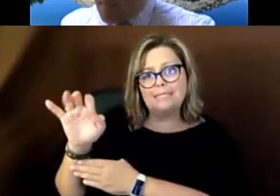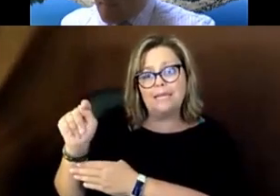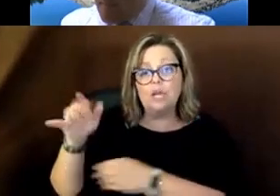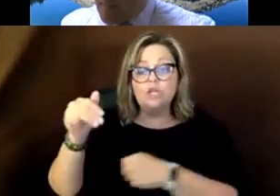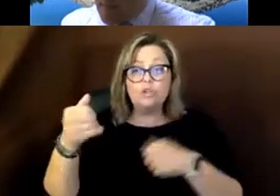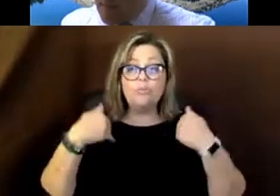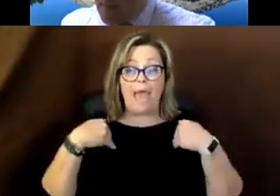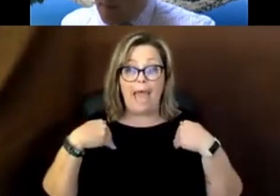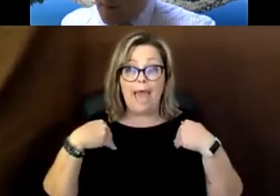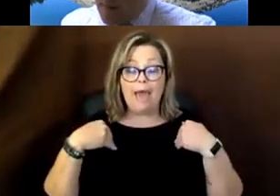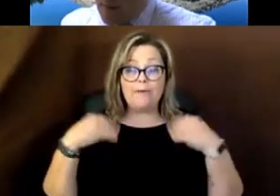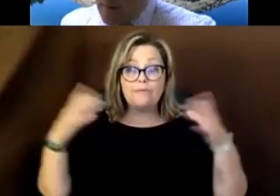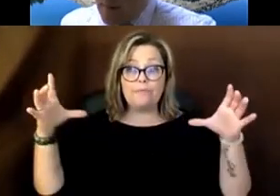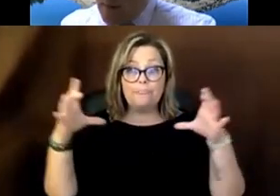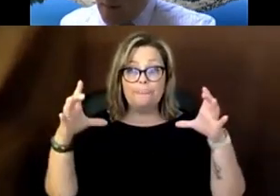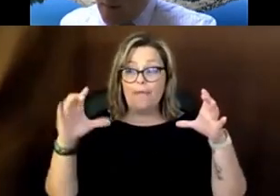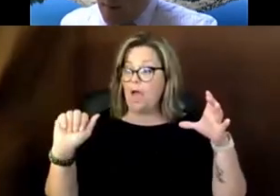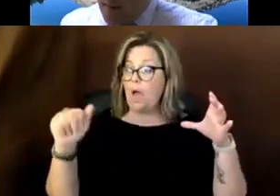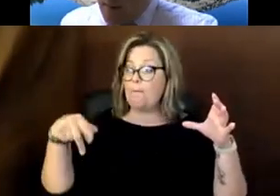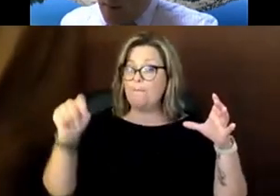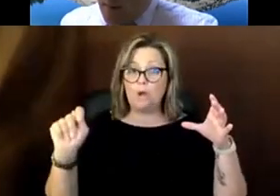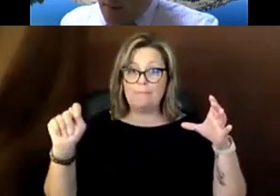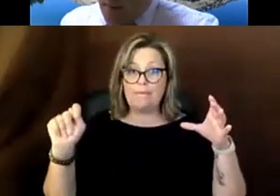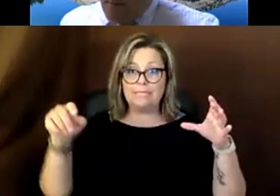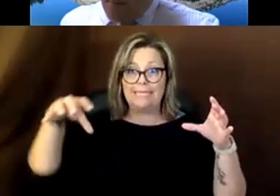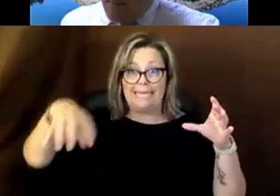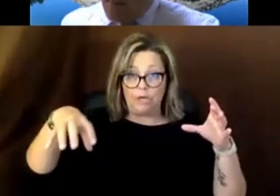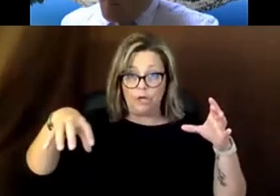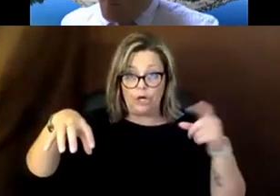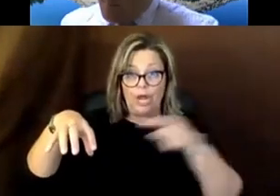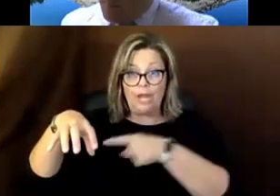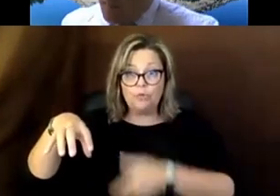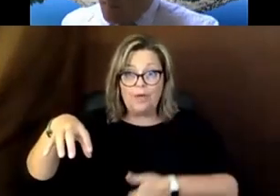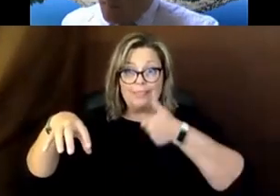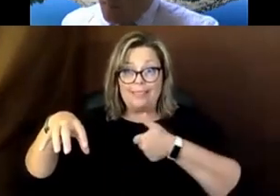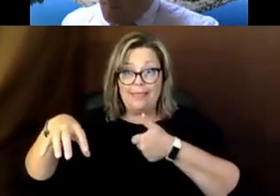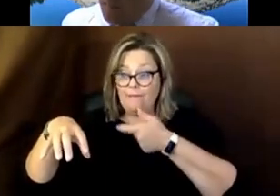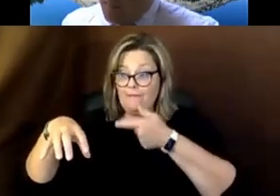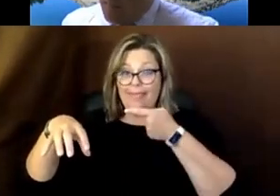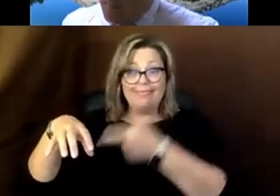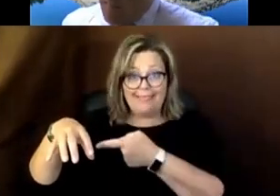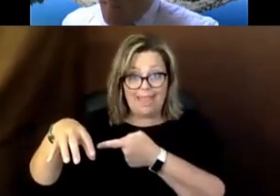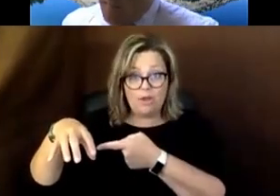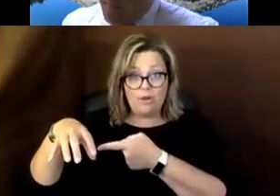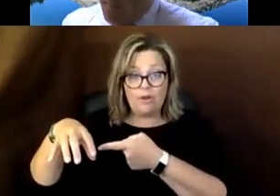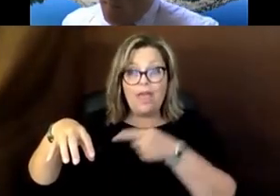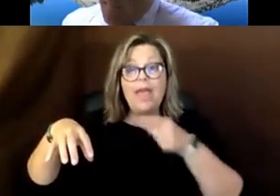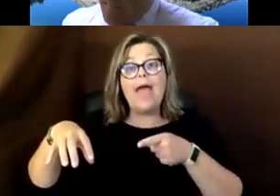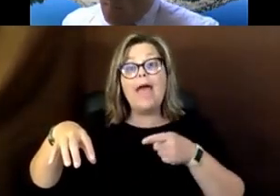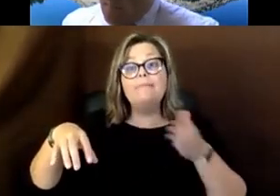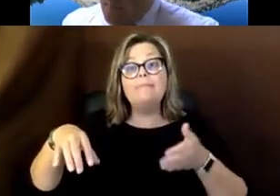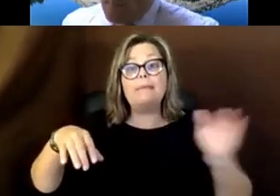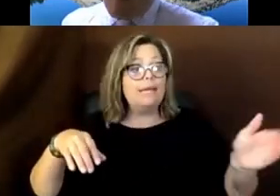but yet you can join for a meal. You could hire perhaps somebody to help you with some of